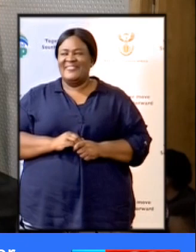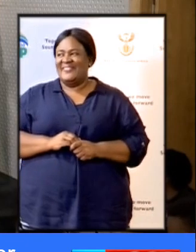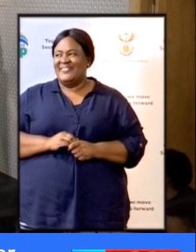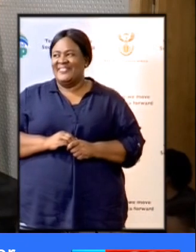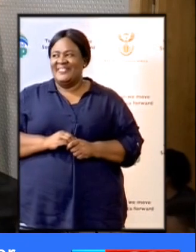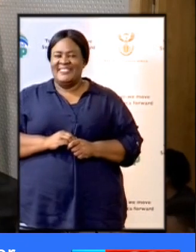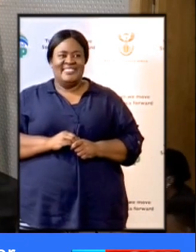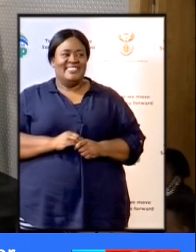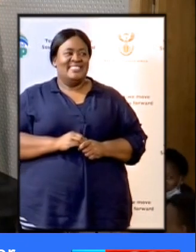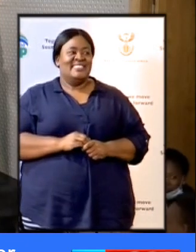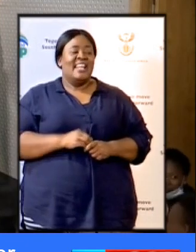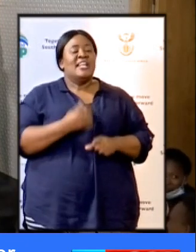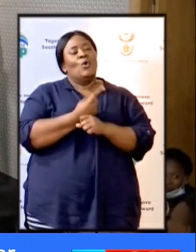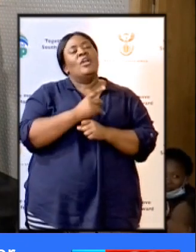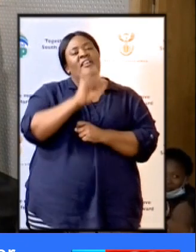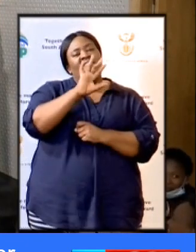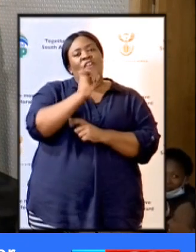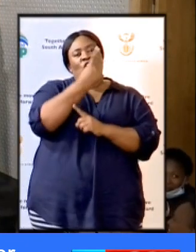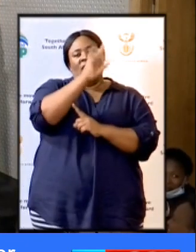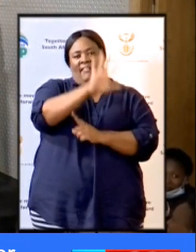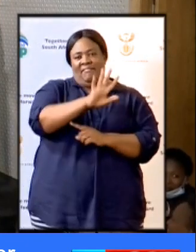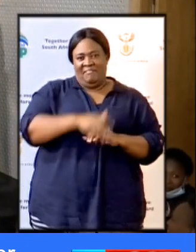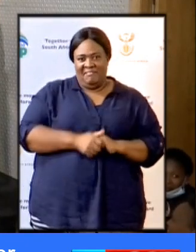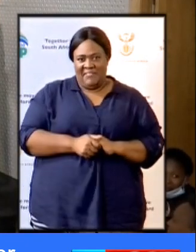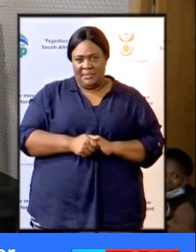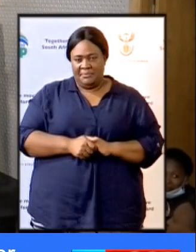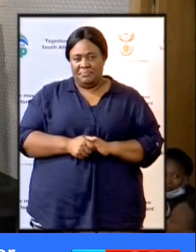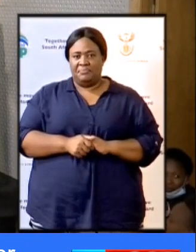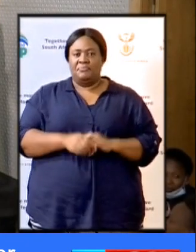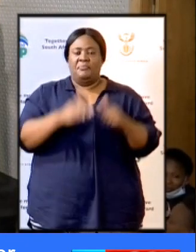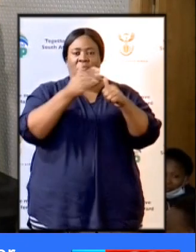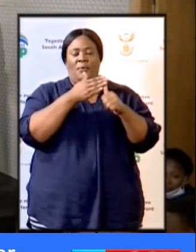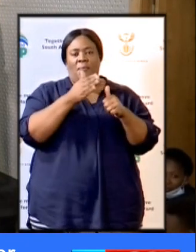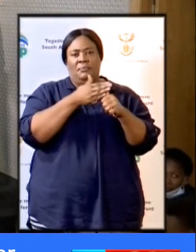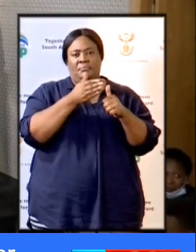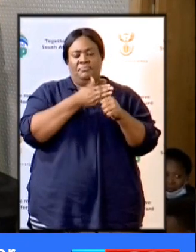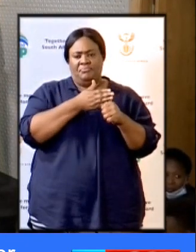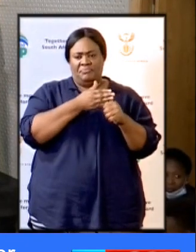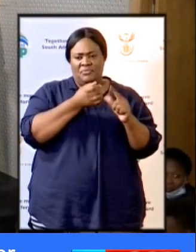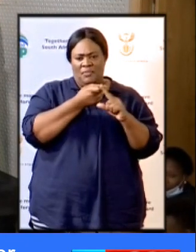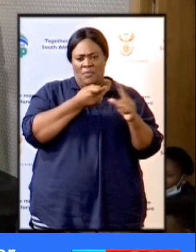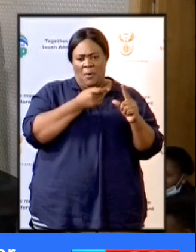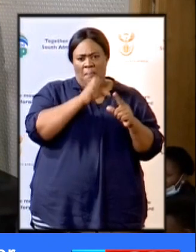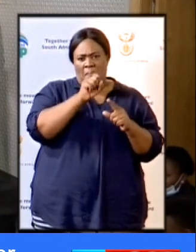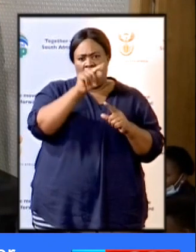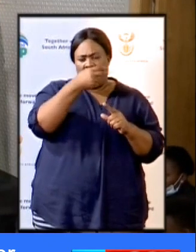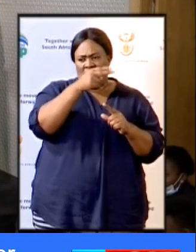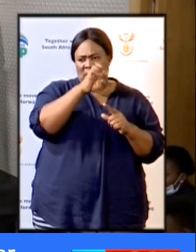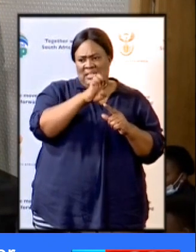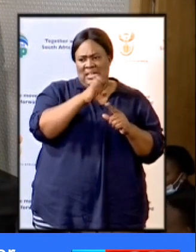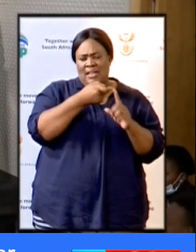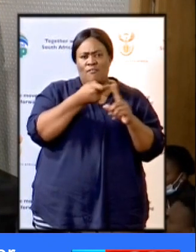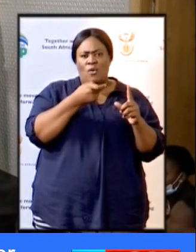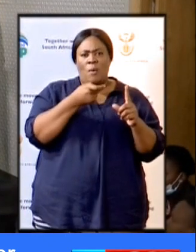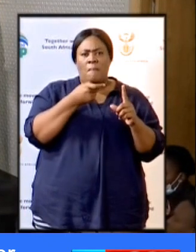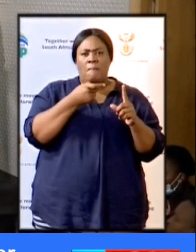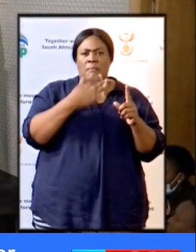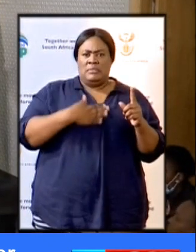Kuba. Only the first 5 Kuba. of many. The first one is from Stele from the Sunday